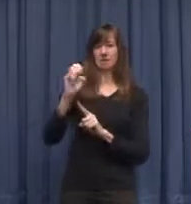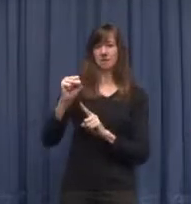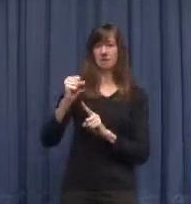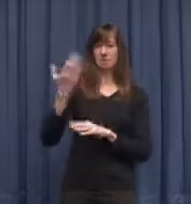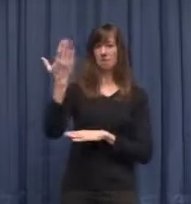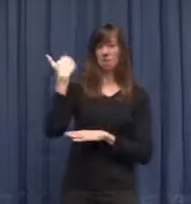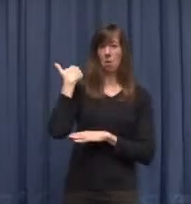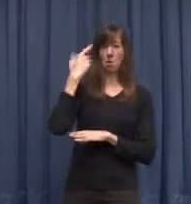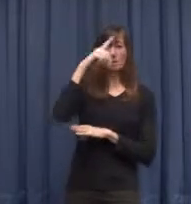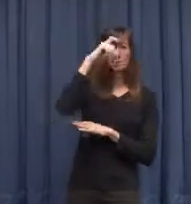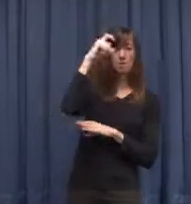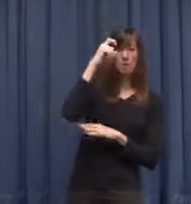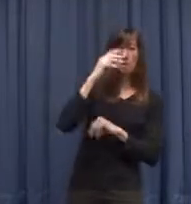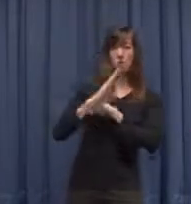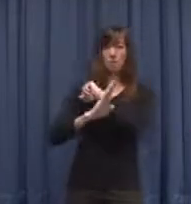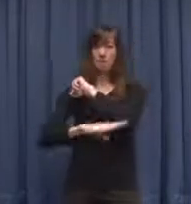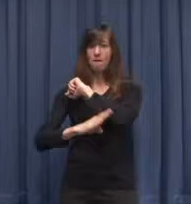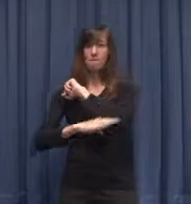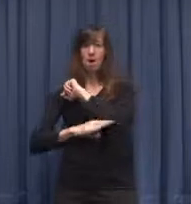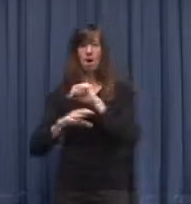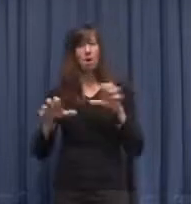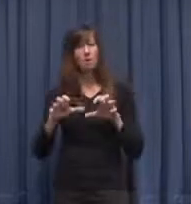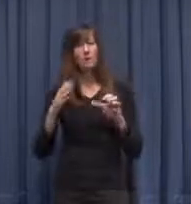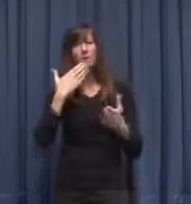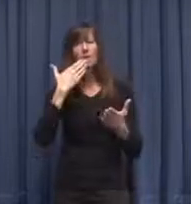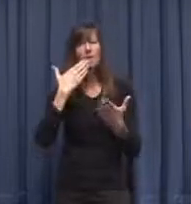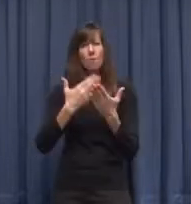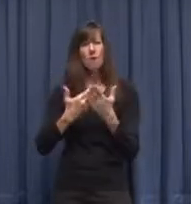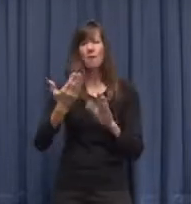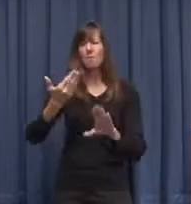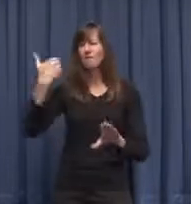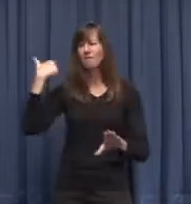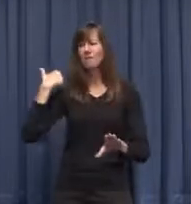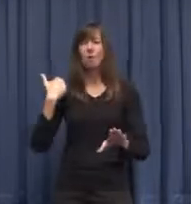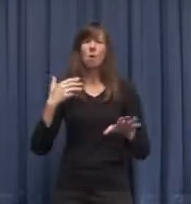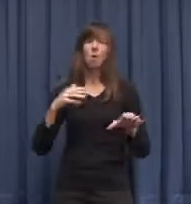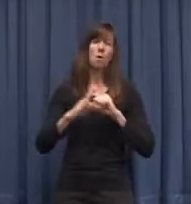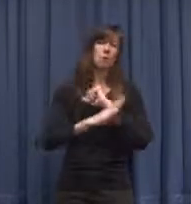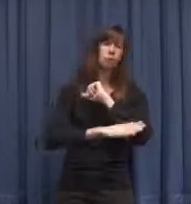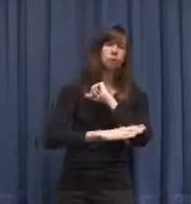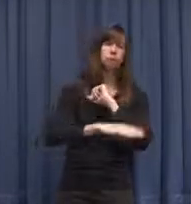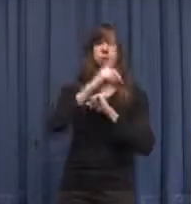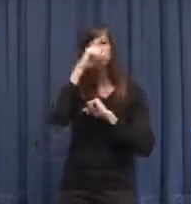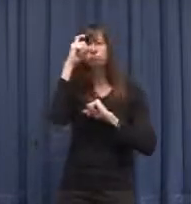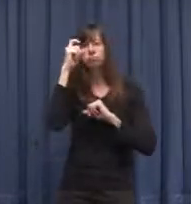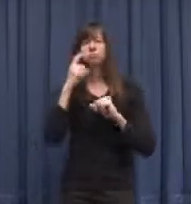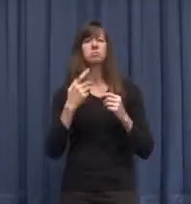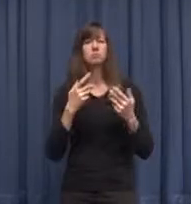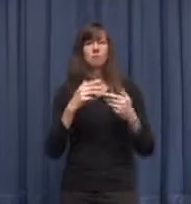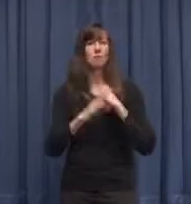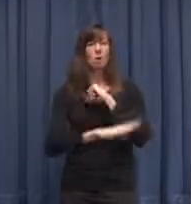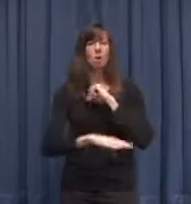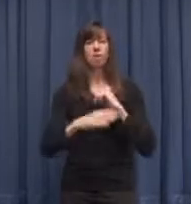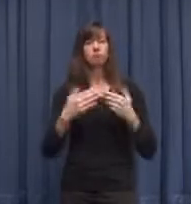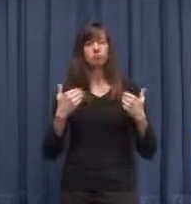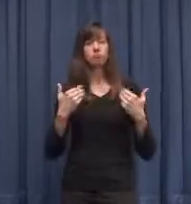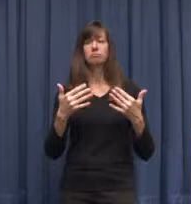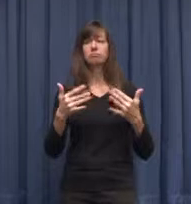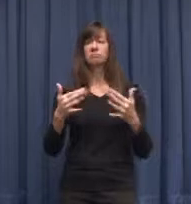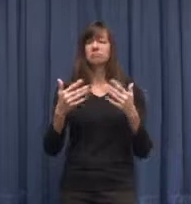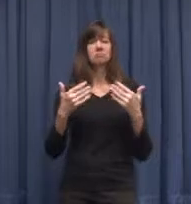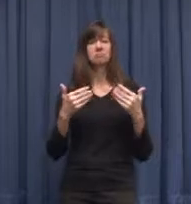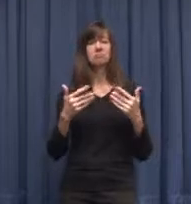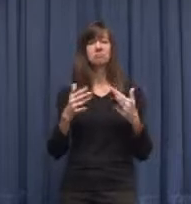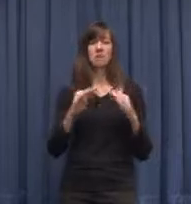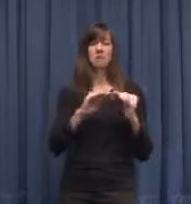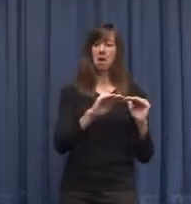doing really, really well here. We were doing all the things required in terms of reopening and at the individual level, and we